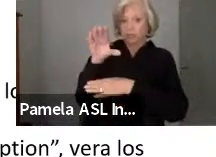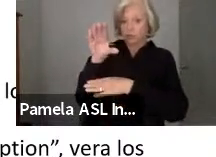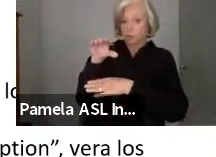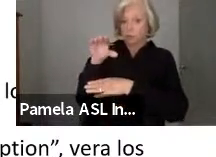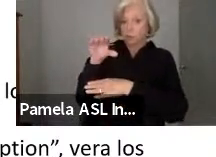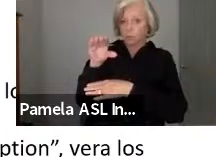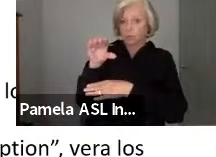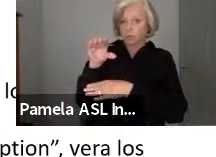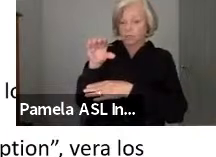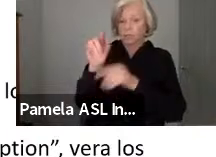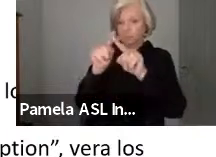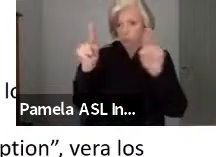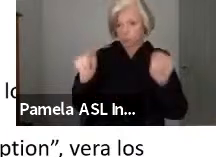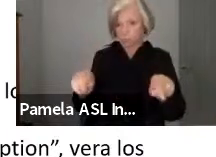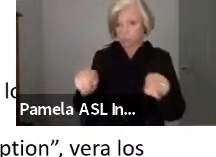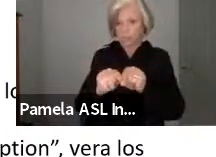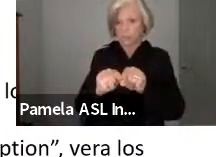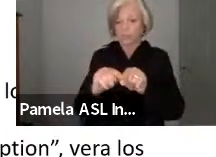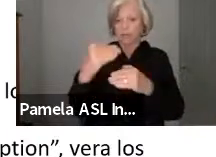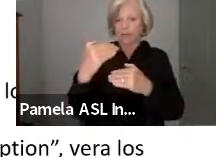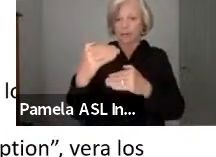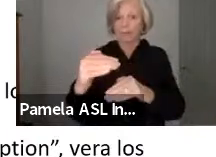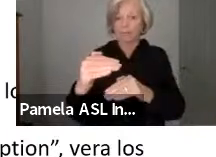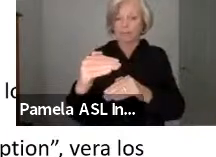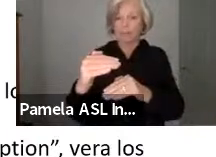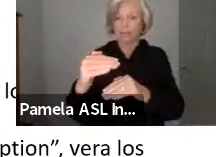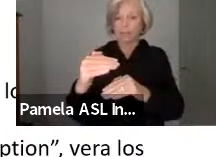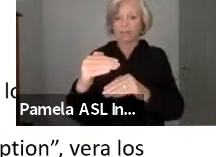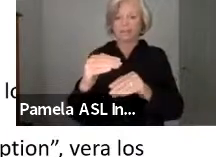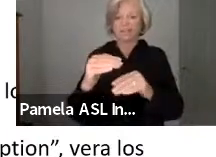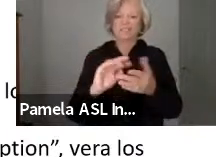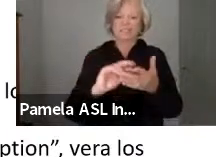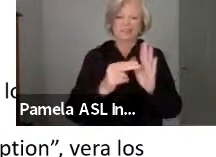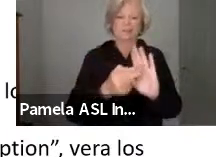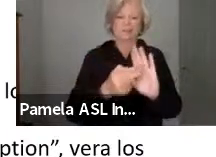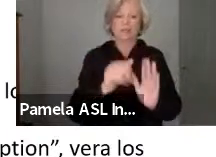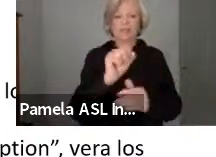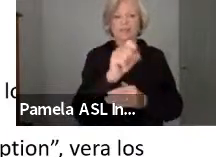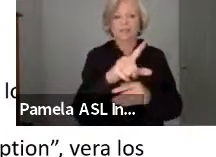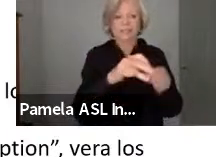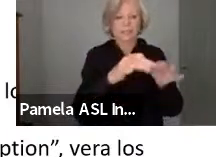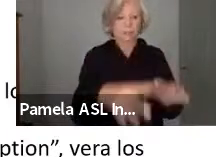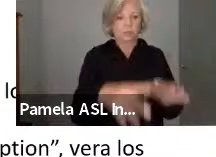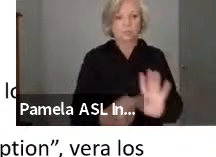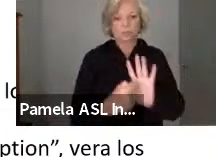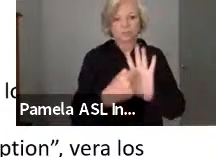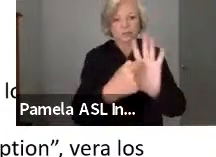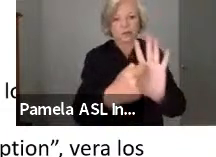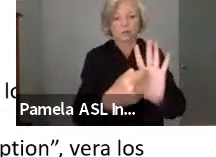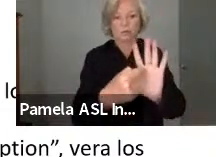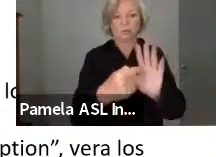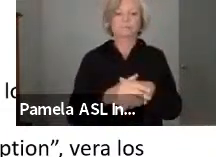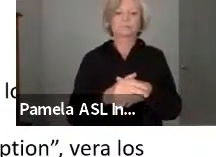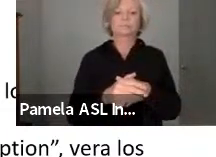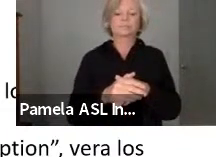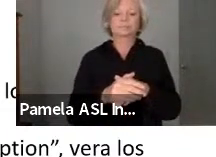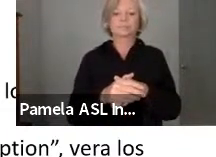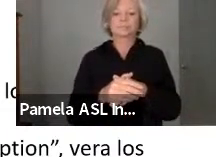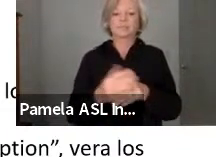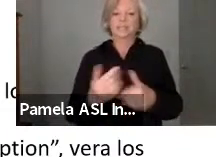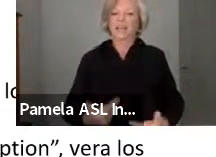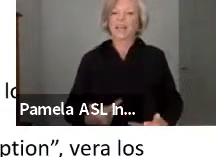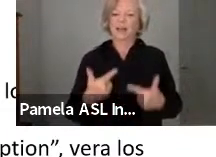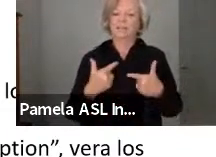So only the sign language interpreters will be displayed via live stream. And